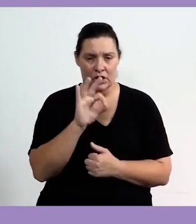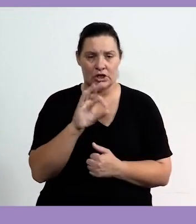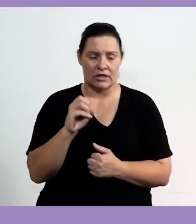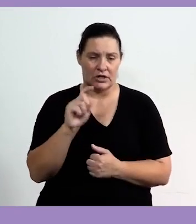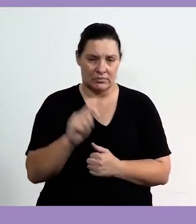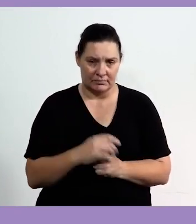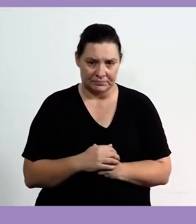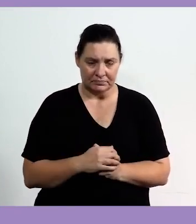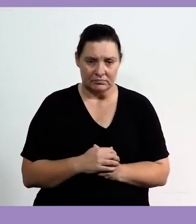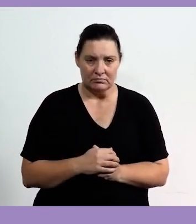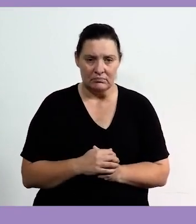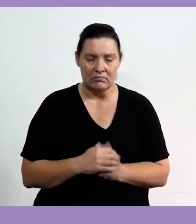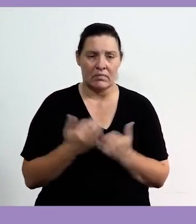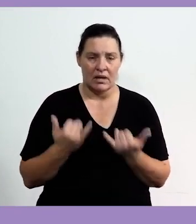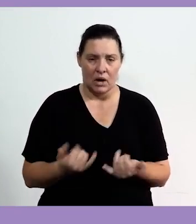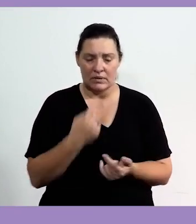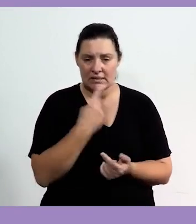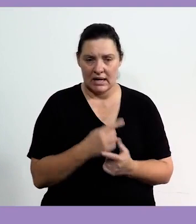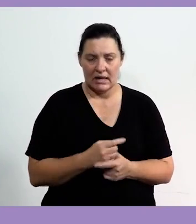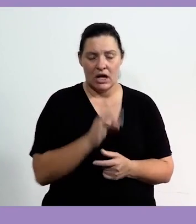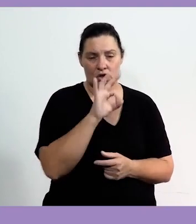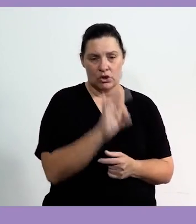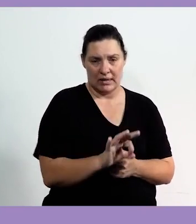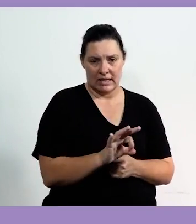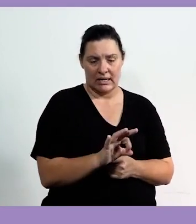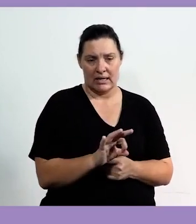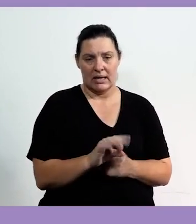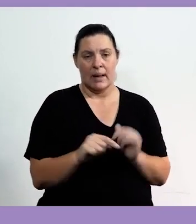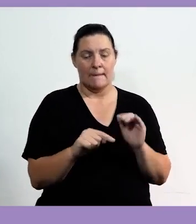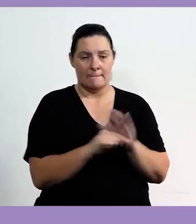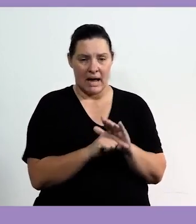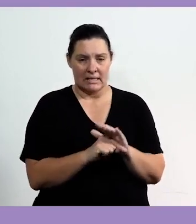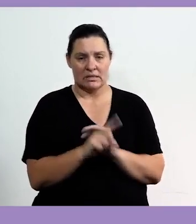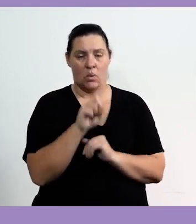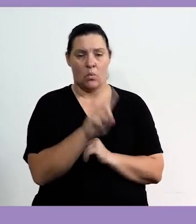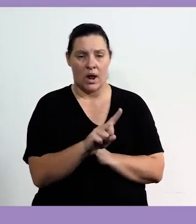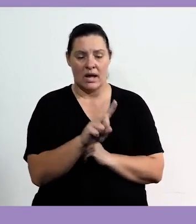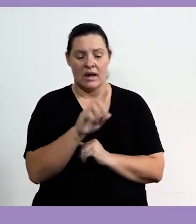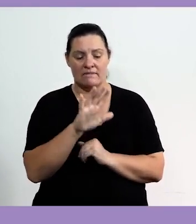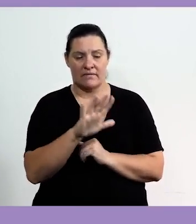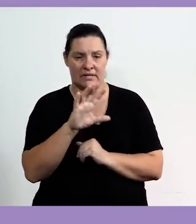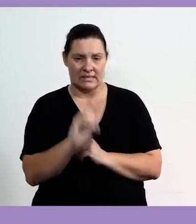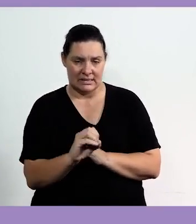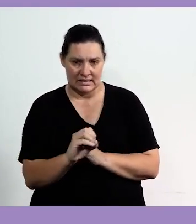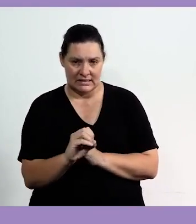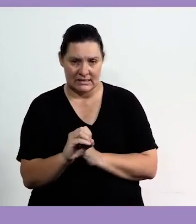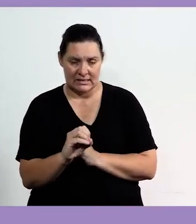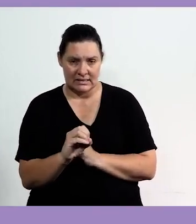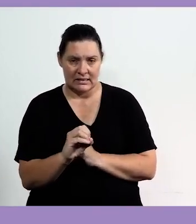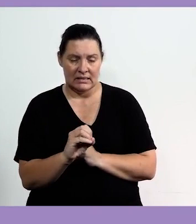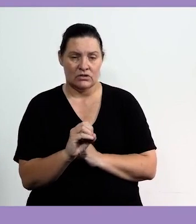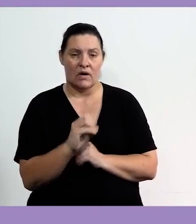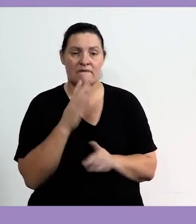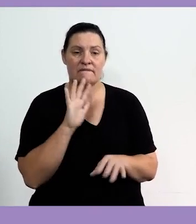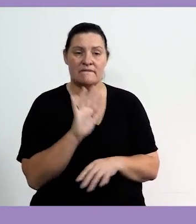calculate the 30th term. So we are now going to say 3 minus 150. And this is